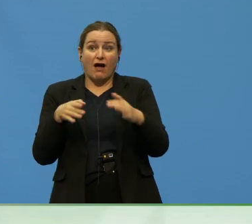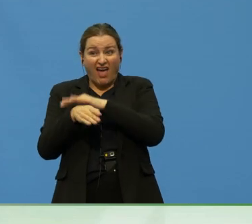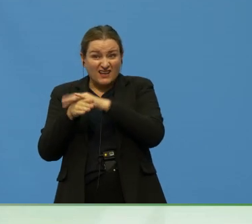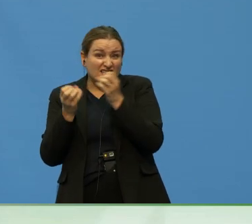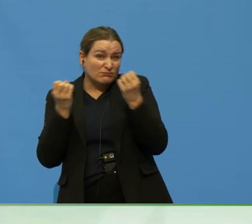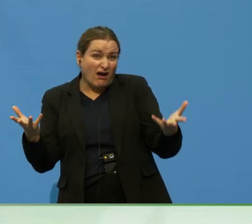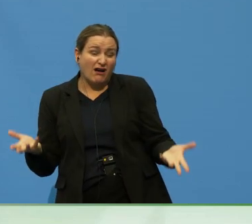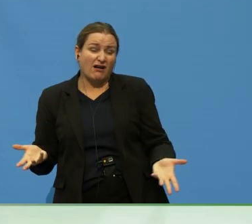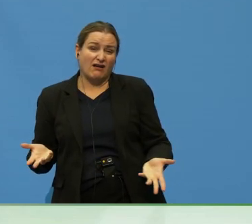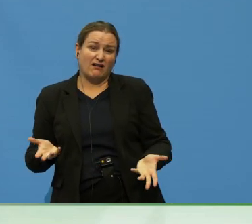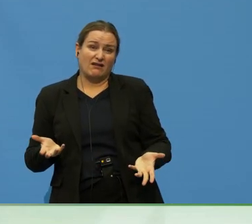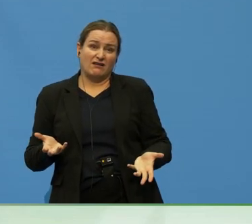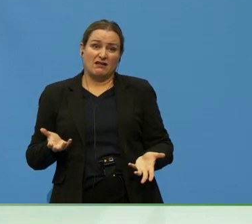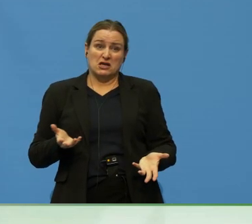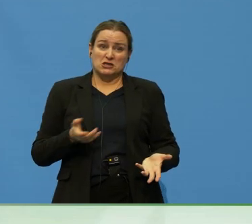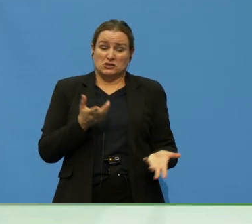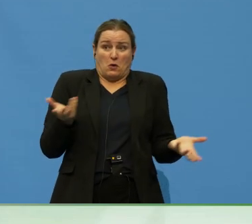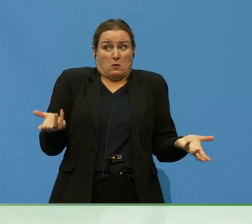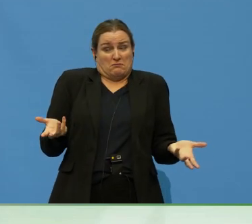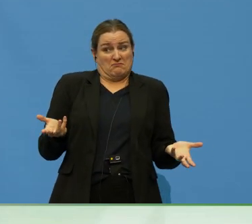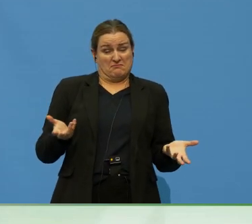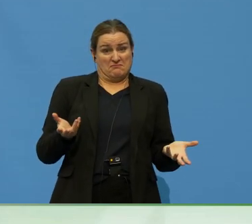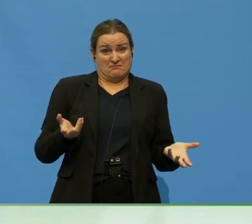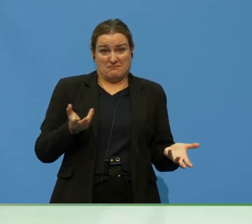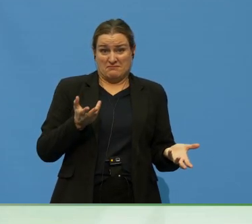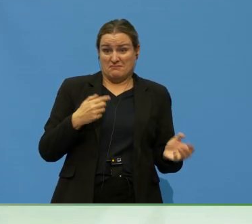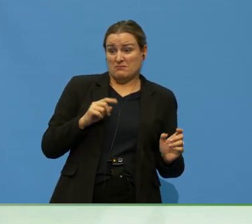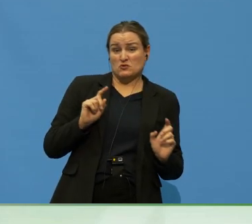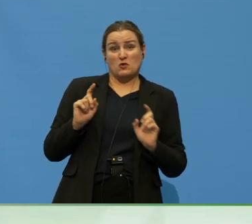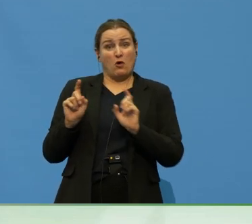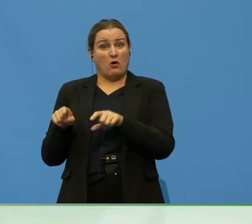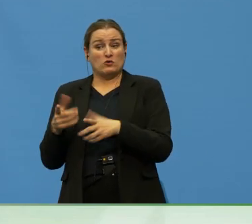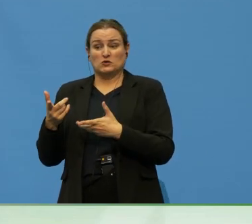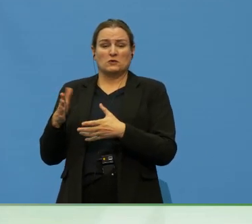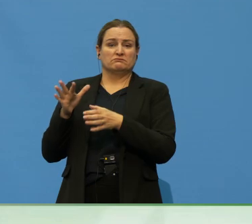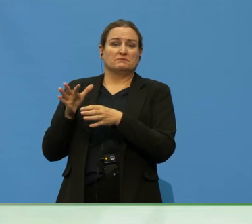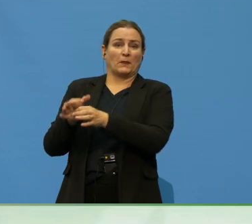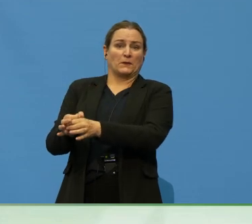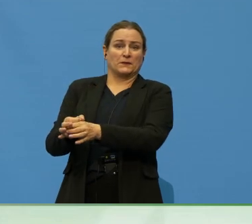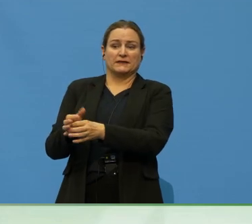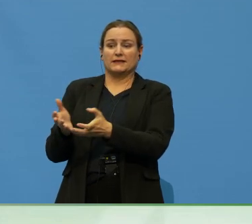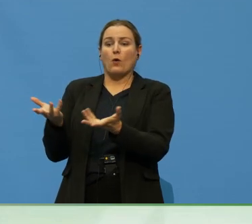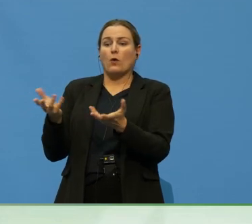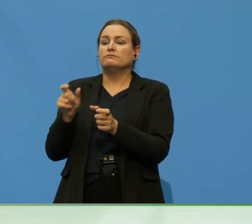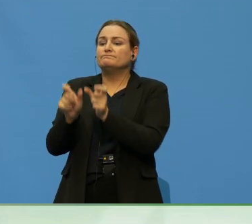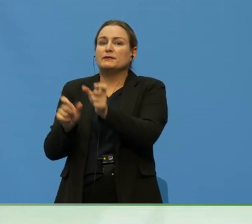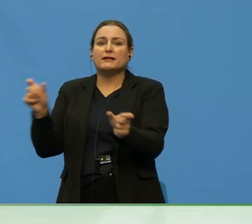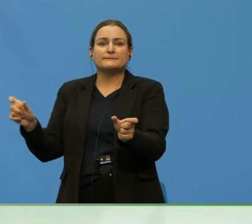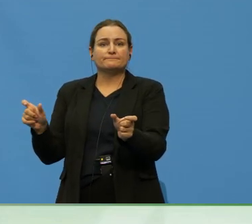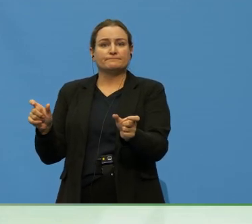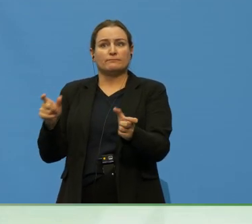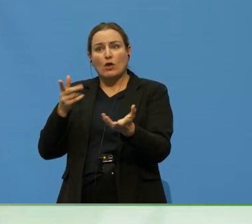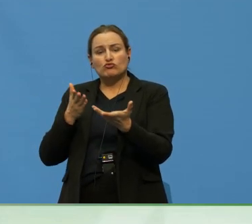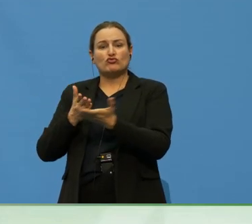we perhaps take for granted that, that just empowering people who are the so-called rights holders of